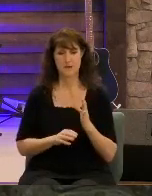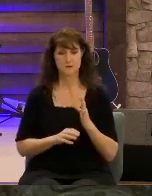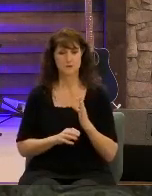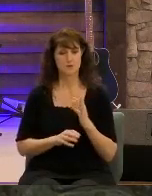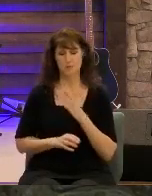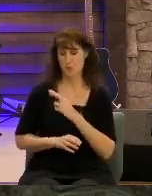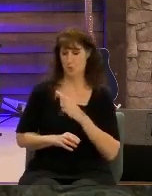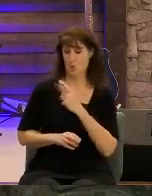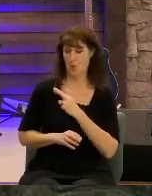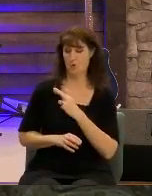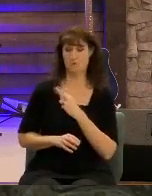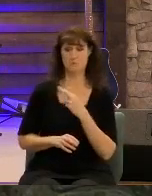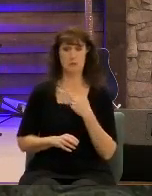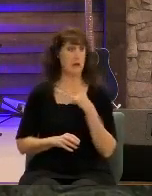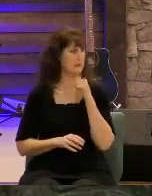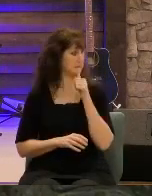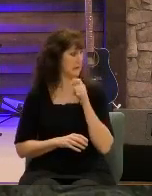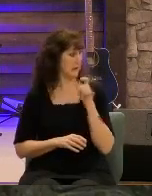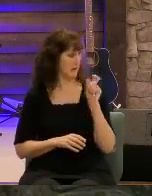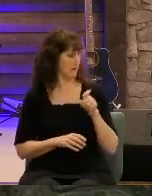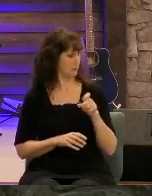that I didn't have to interview for that.